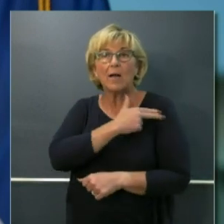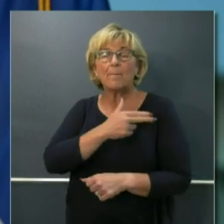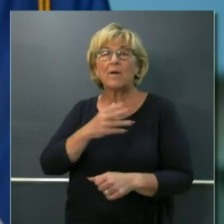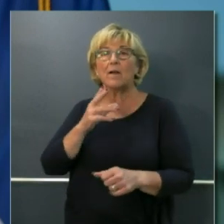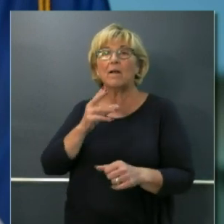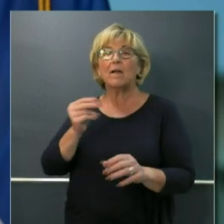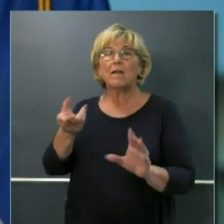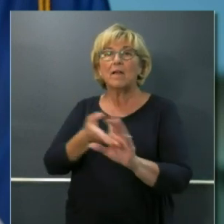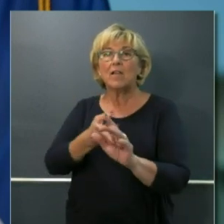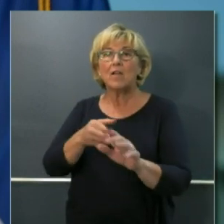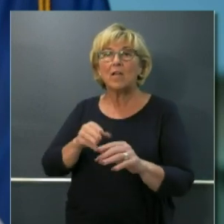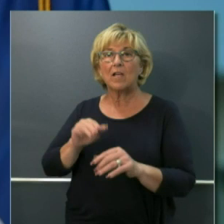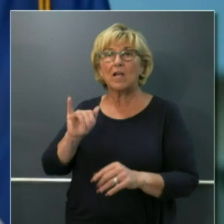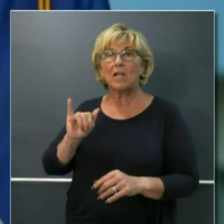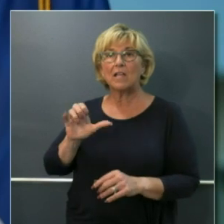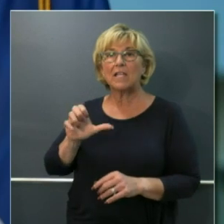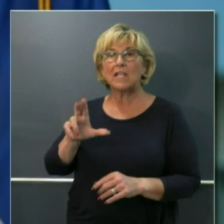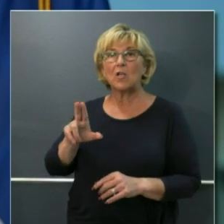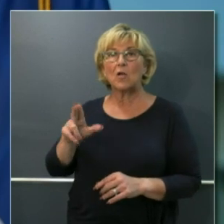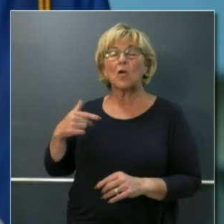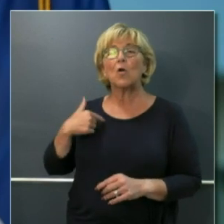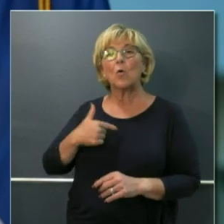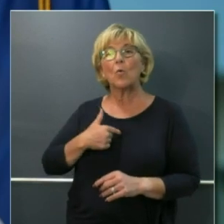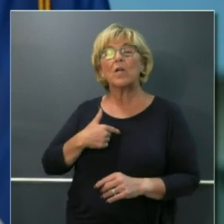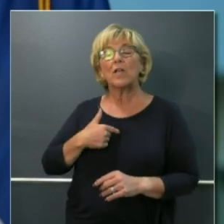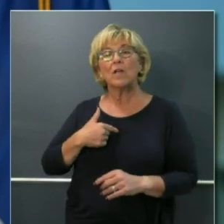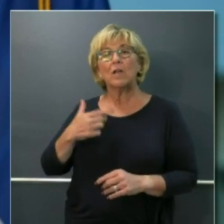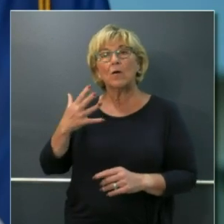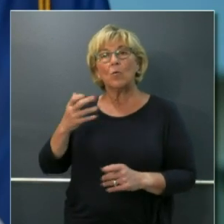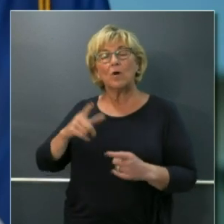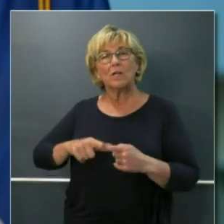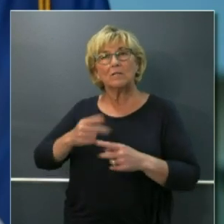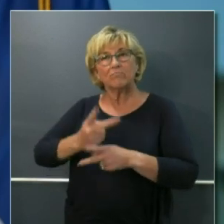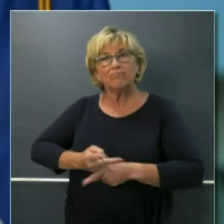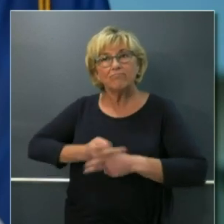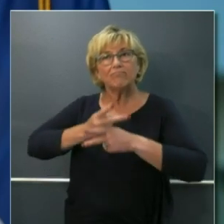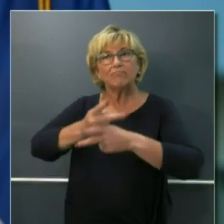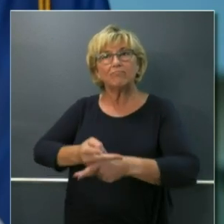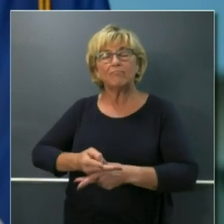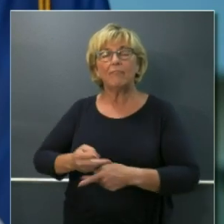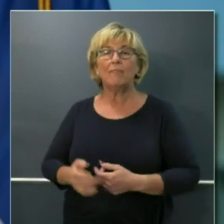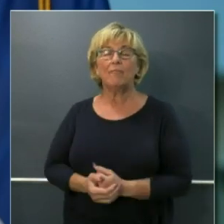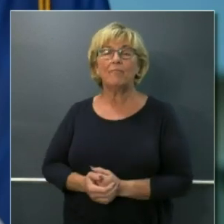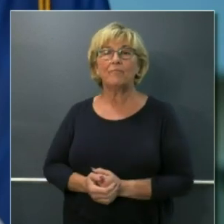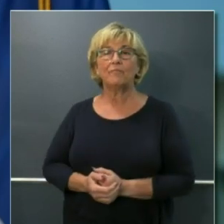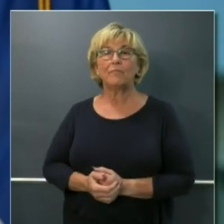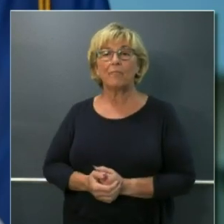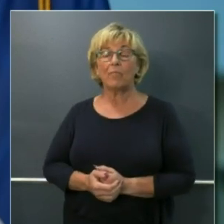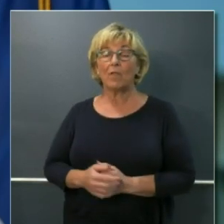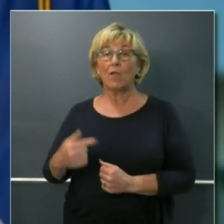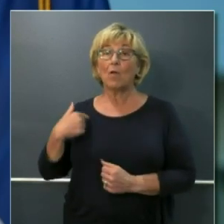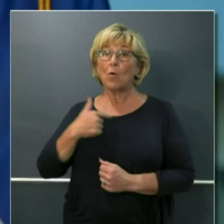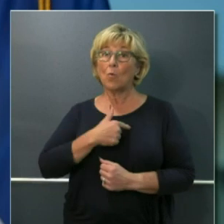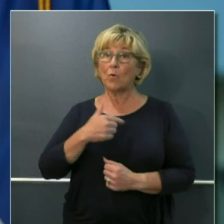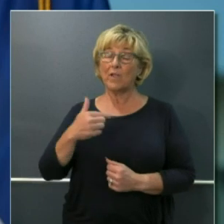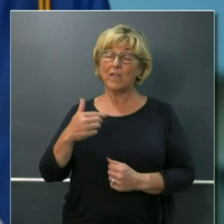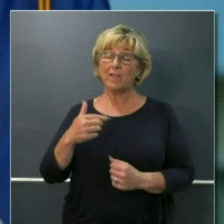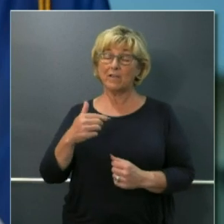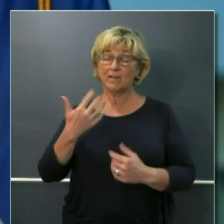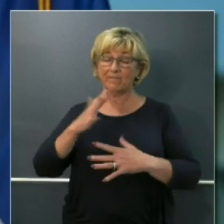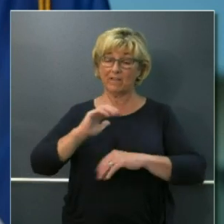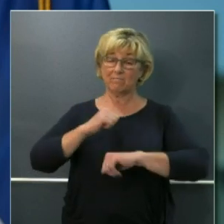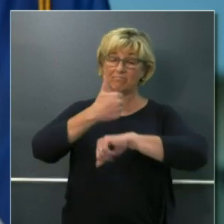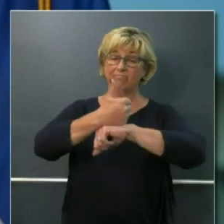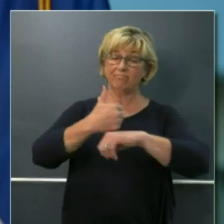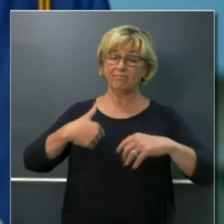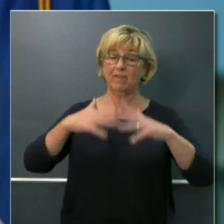have conveyed a message of cautious optimism. We knew when we put together the models many, many months